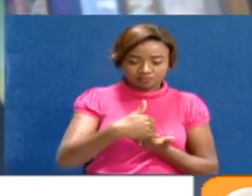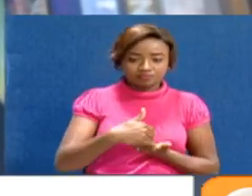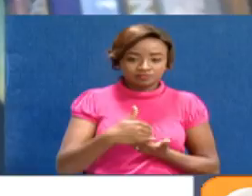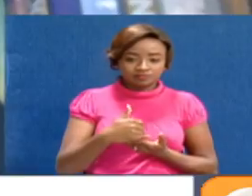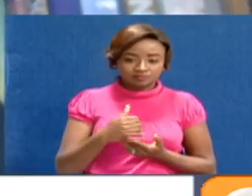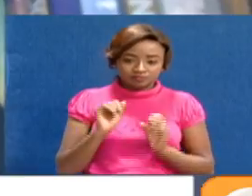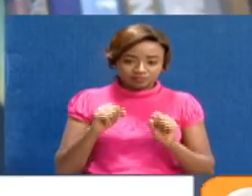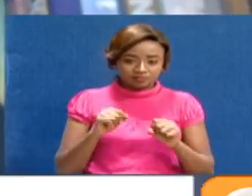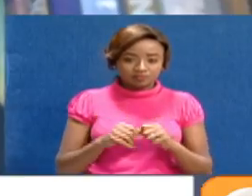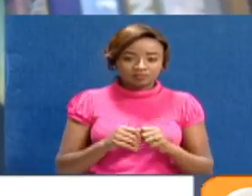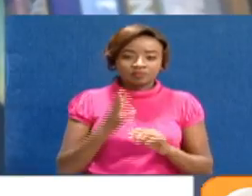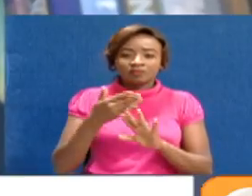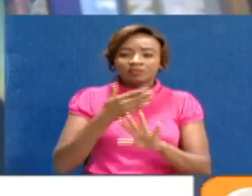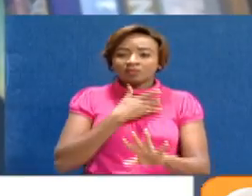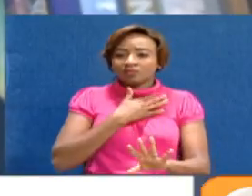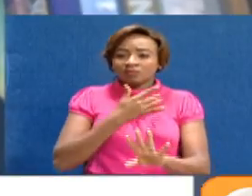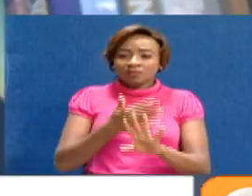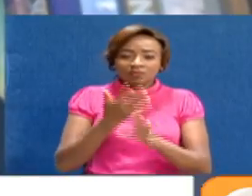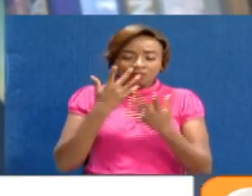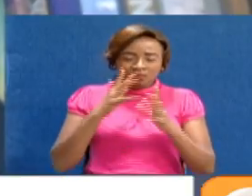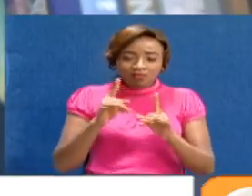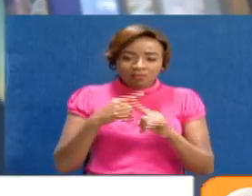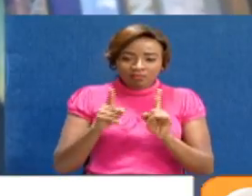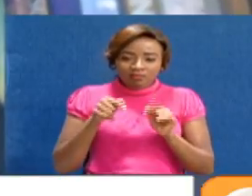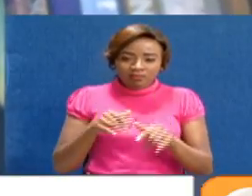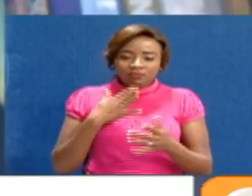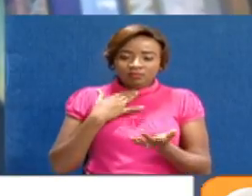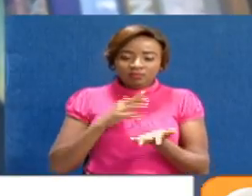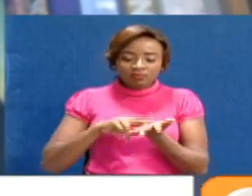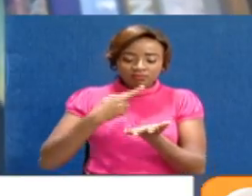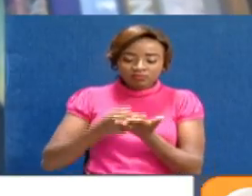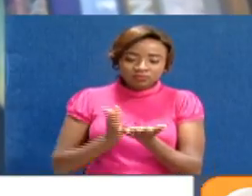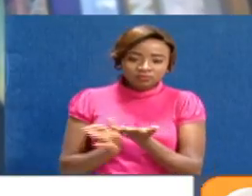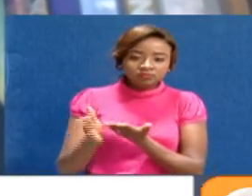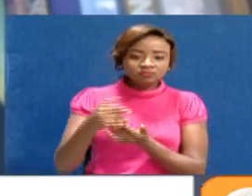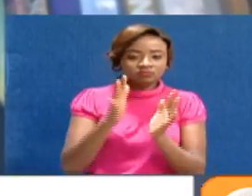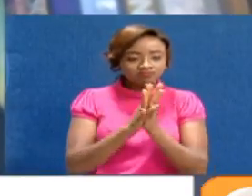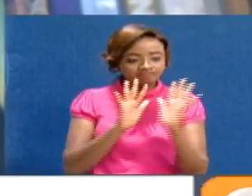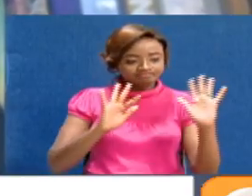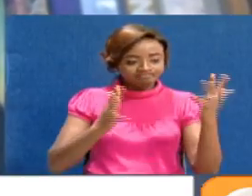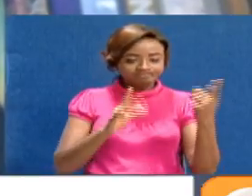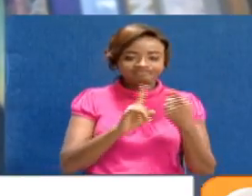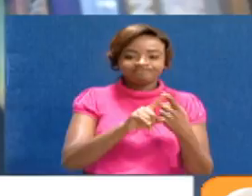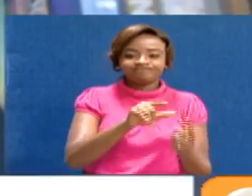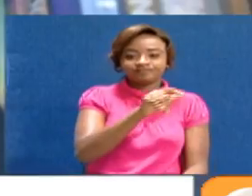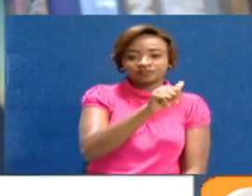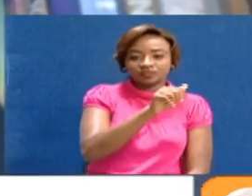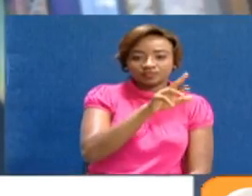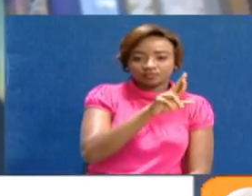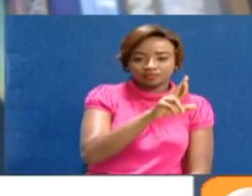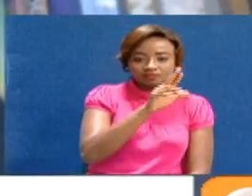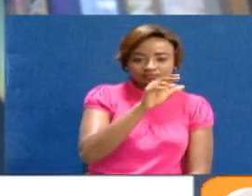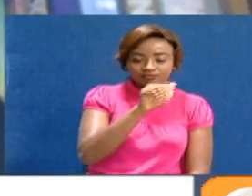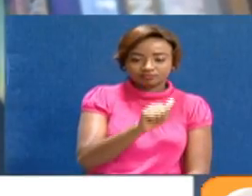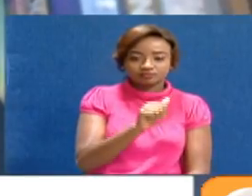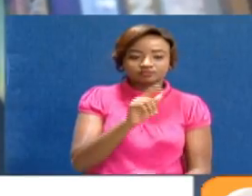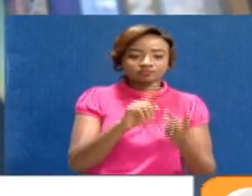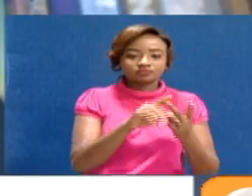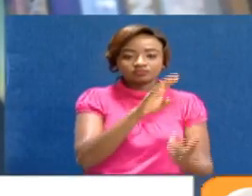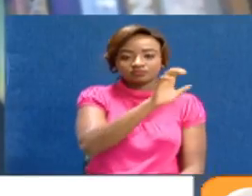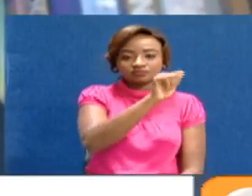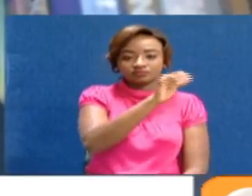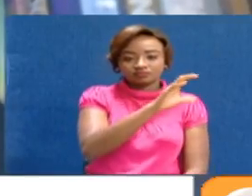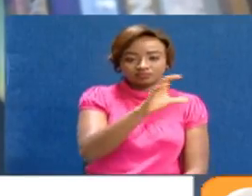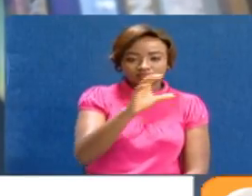much as I would like to acknowledge our various agencies, the EACC, the Asset Recovery Agency, I think in the last few years, we've